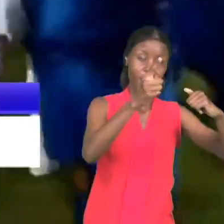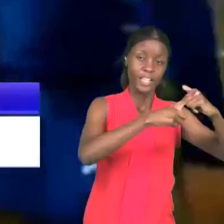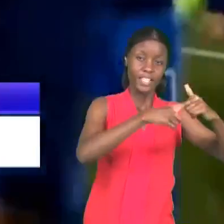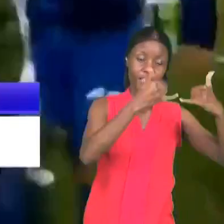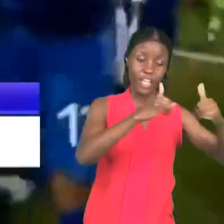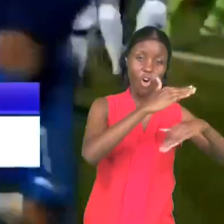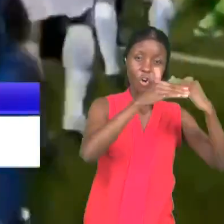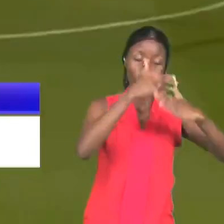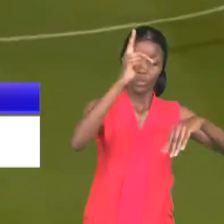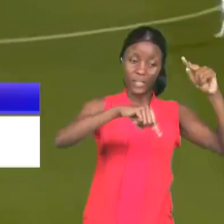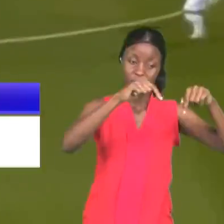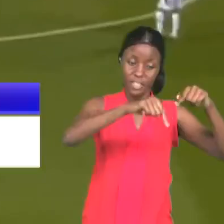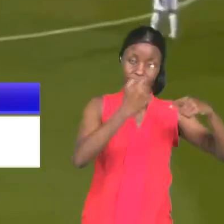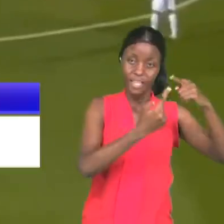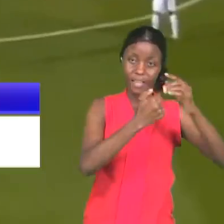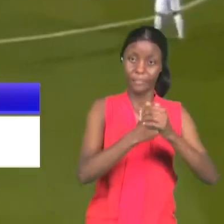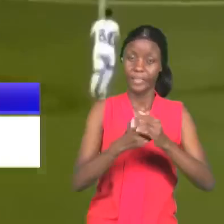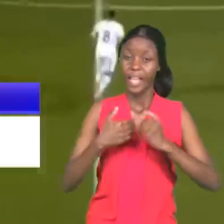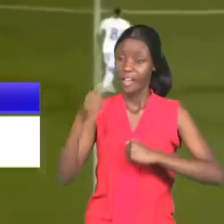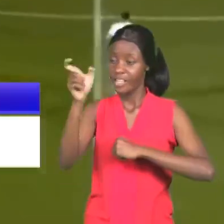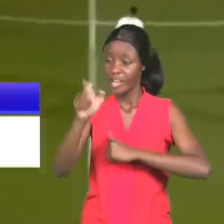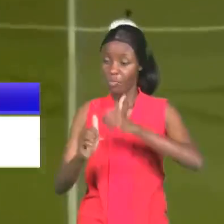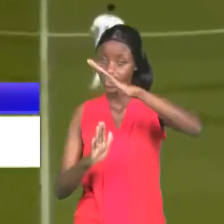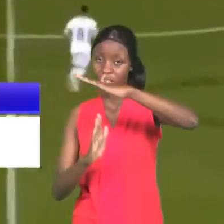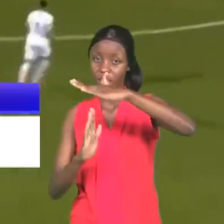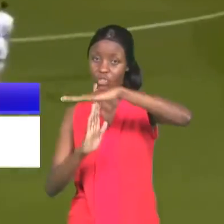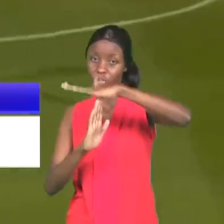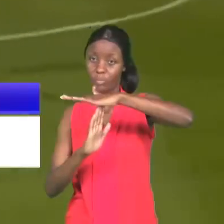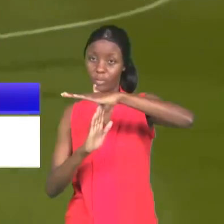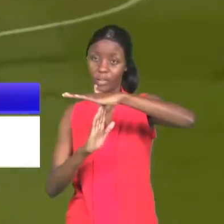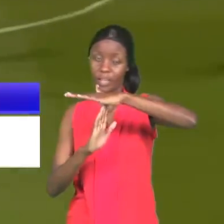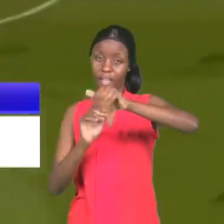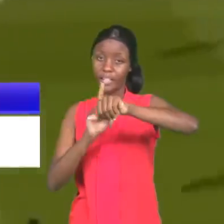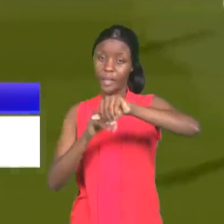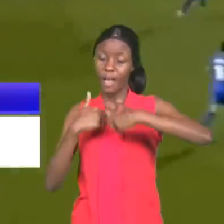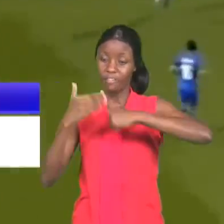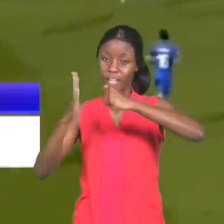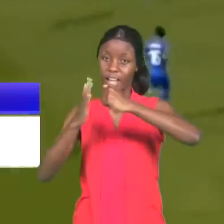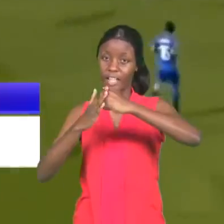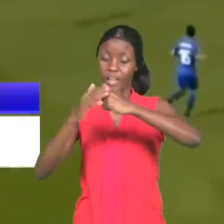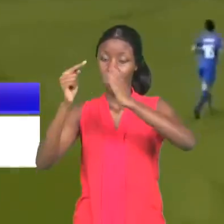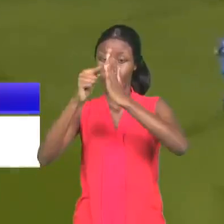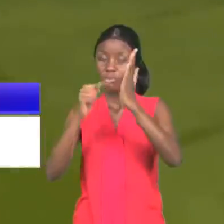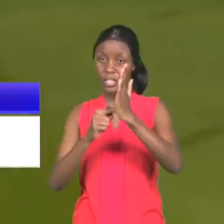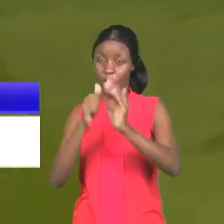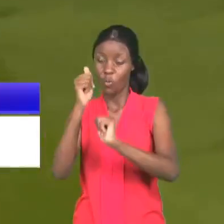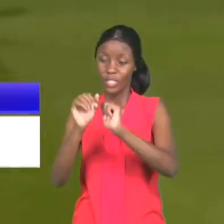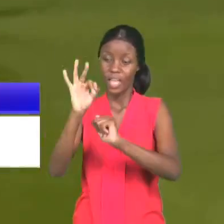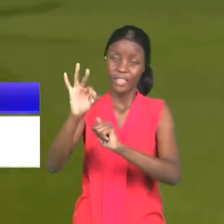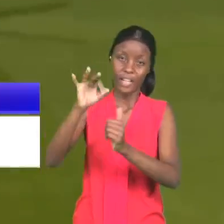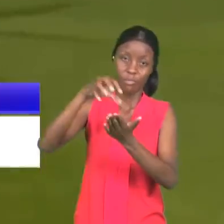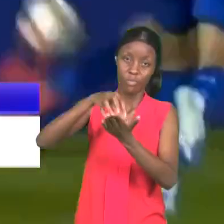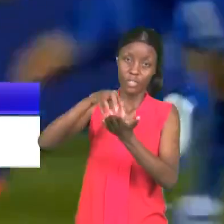competitions this season. Italy, who took the lead through Ciro Immobile's header, are 9 points clear of third-placed